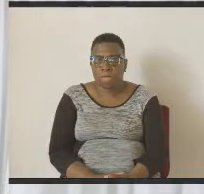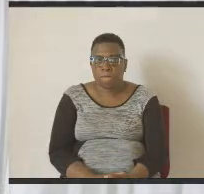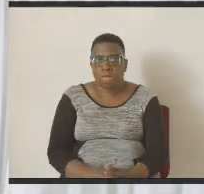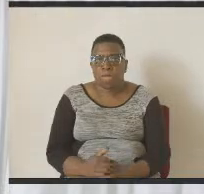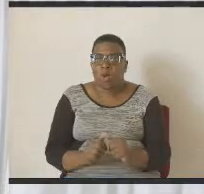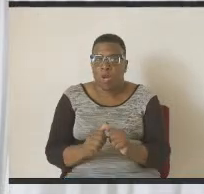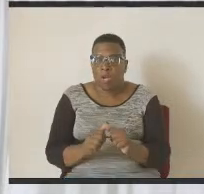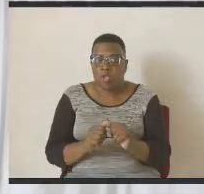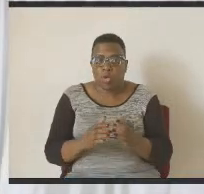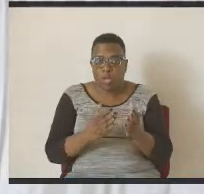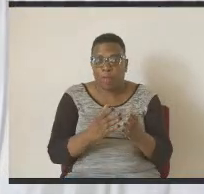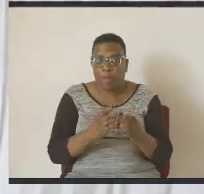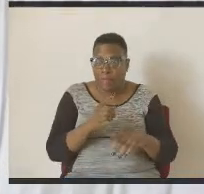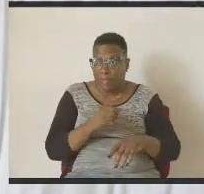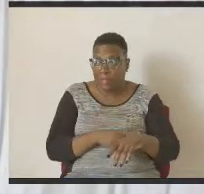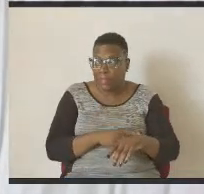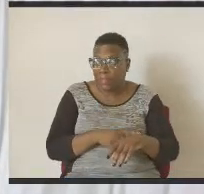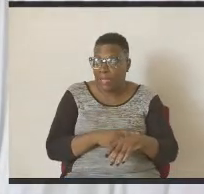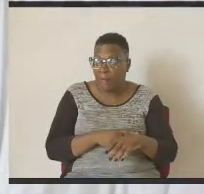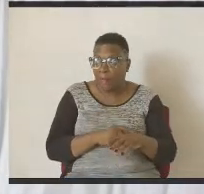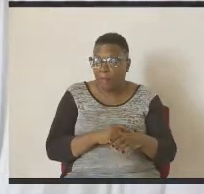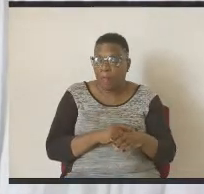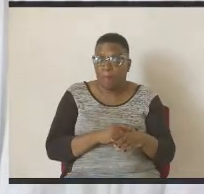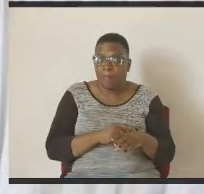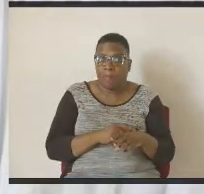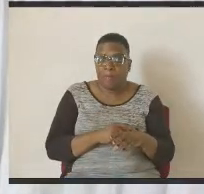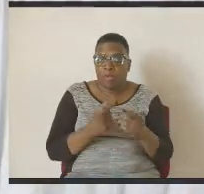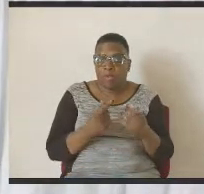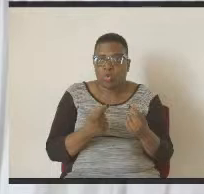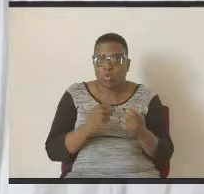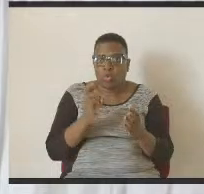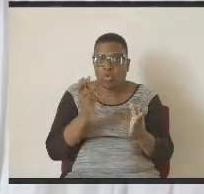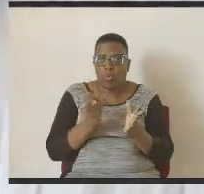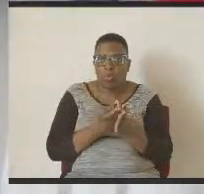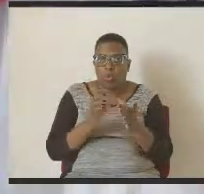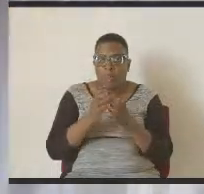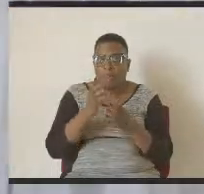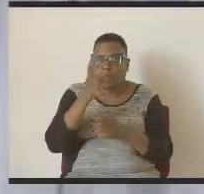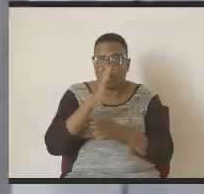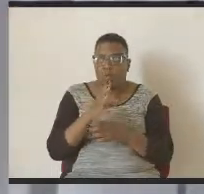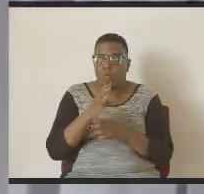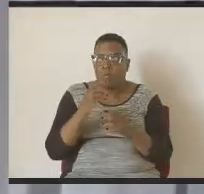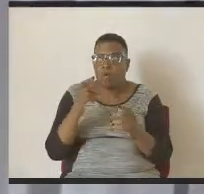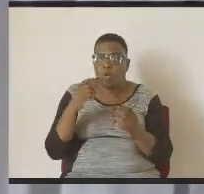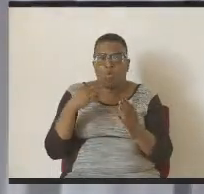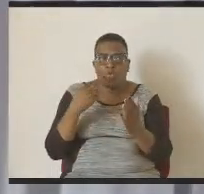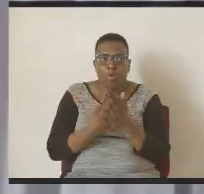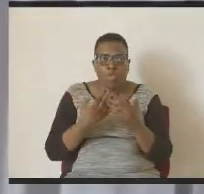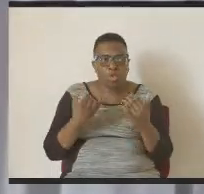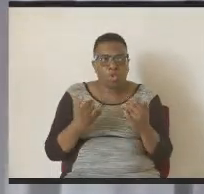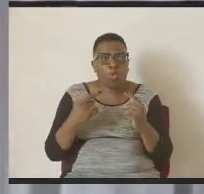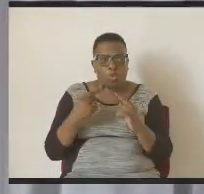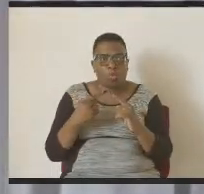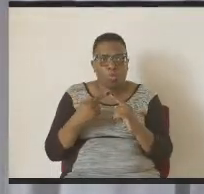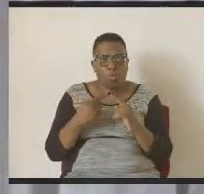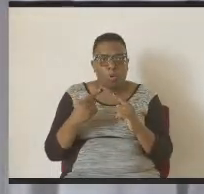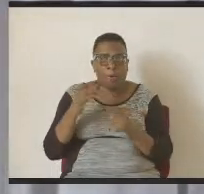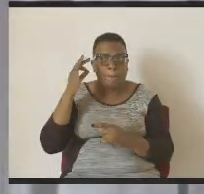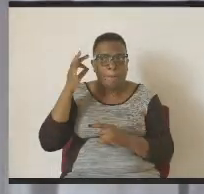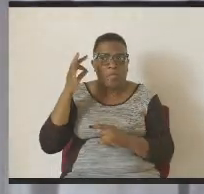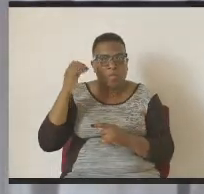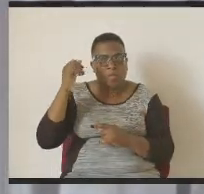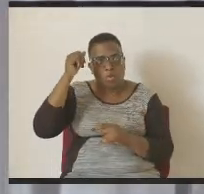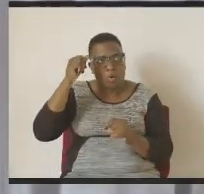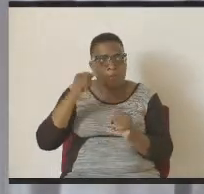time to attend to God's work. And we're at that point of the message. And just to remind